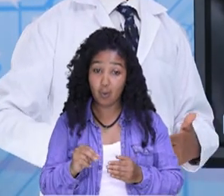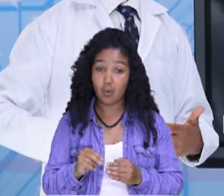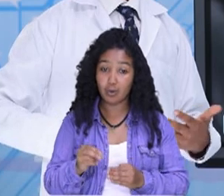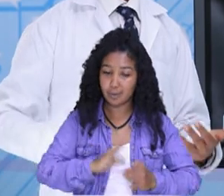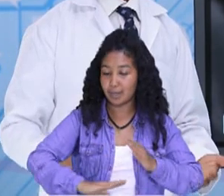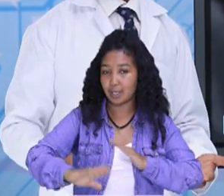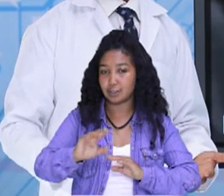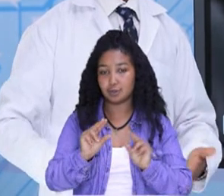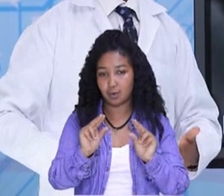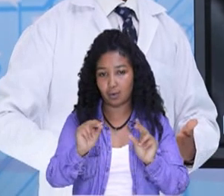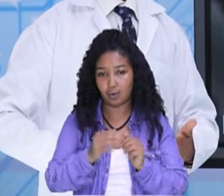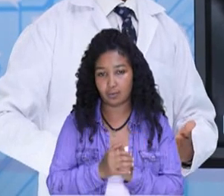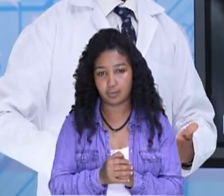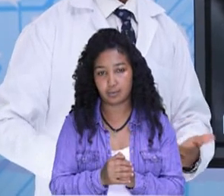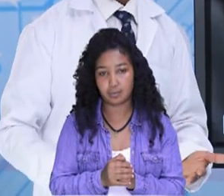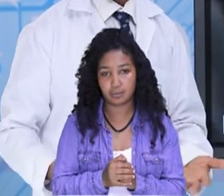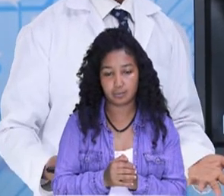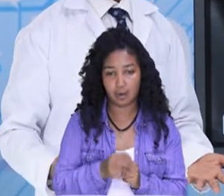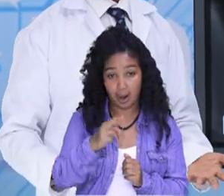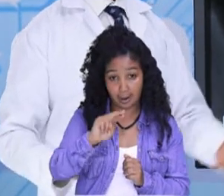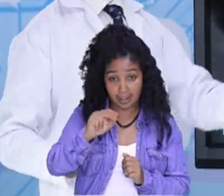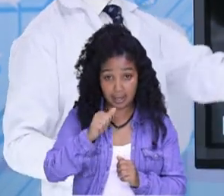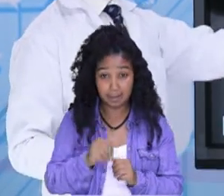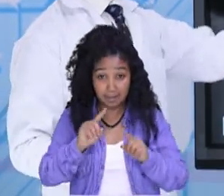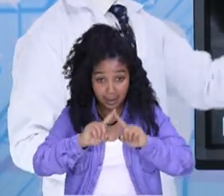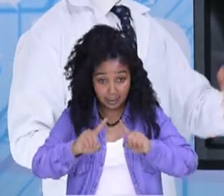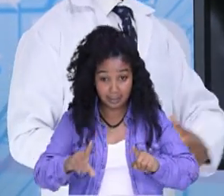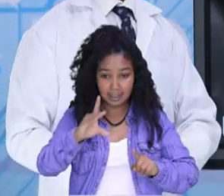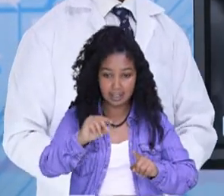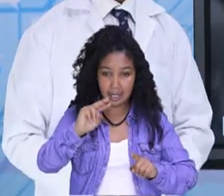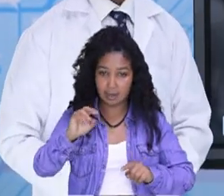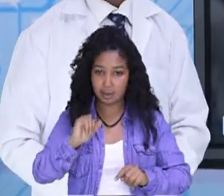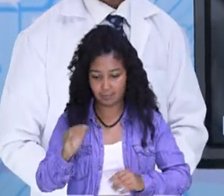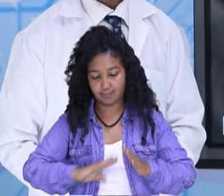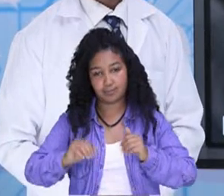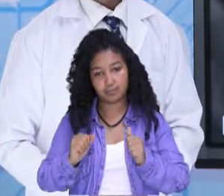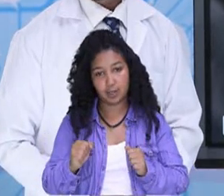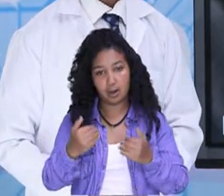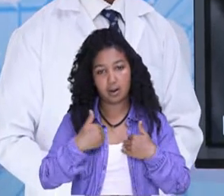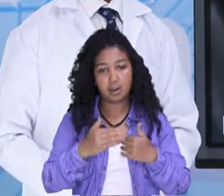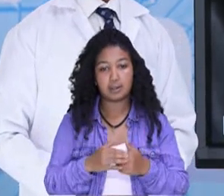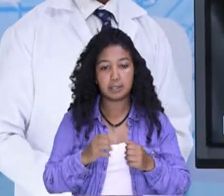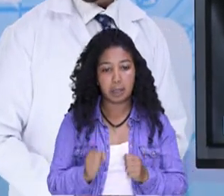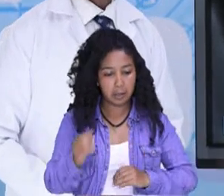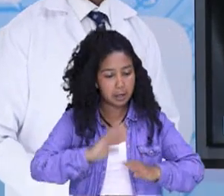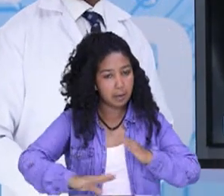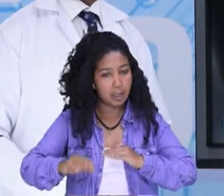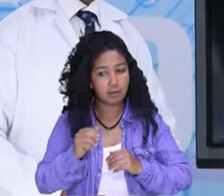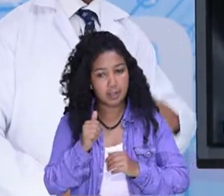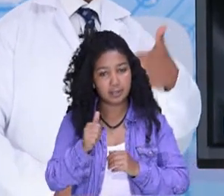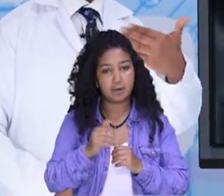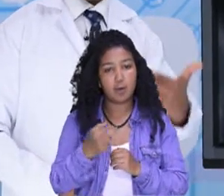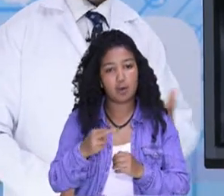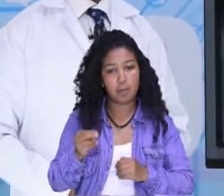autonomic replication of RNA. But DNA is autonomous. It can replicate